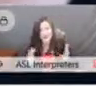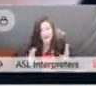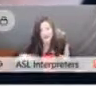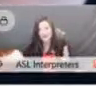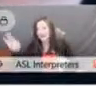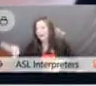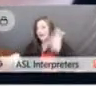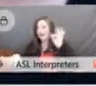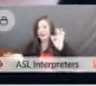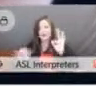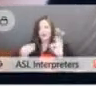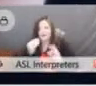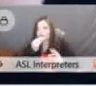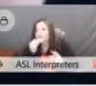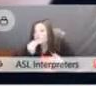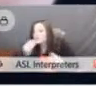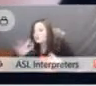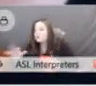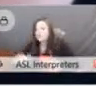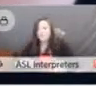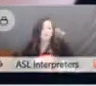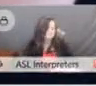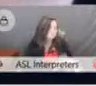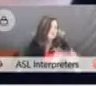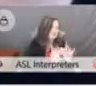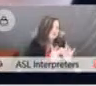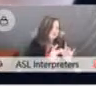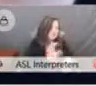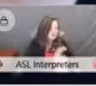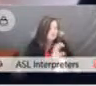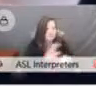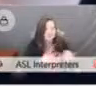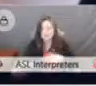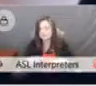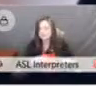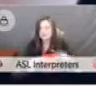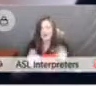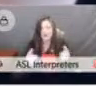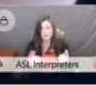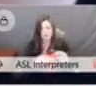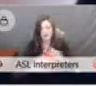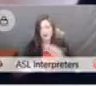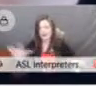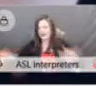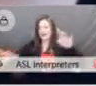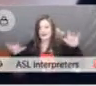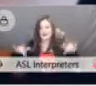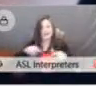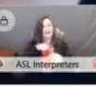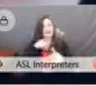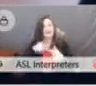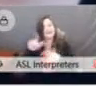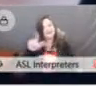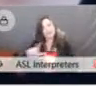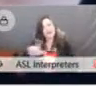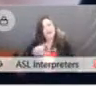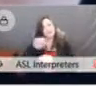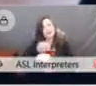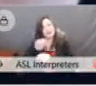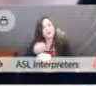picking up meals, using computers, connecting to the internet. I mean, doing all of these different things, and then these library workers